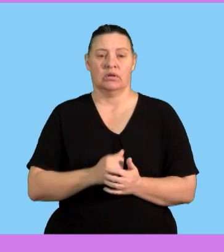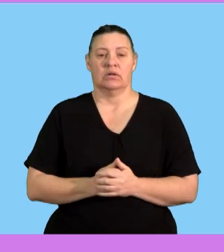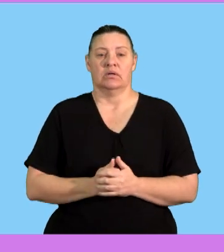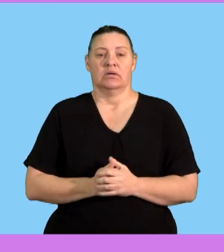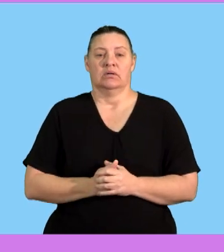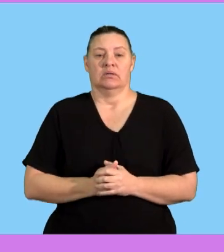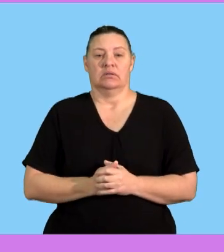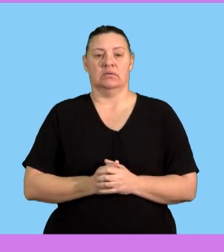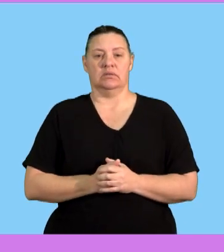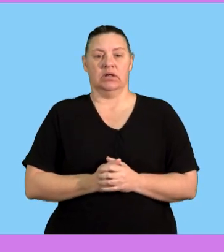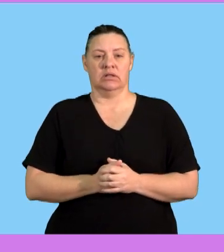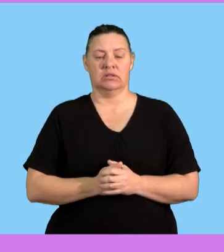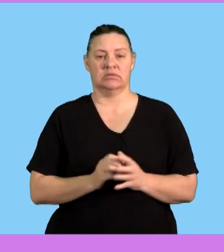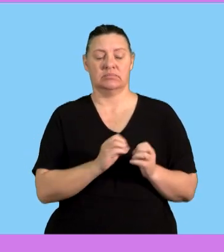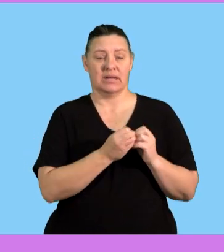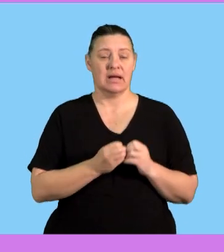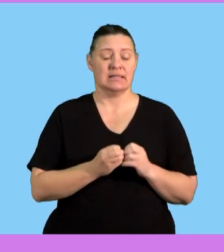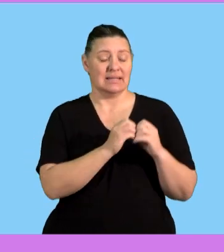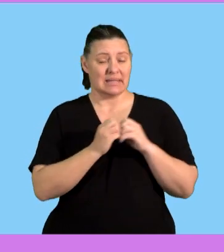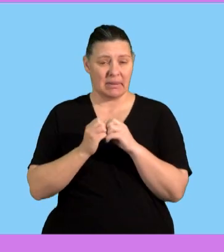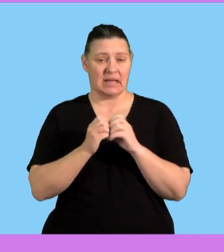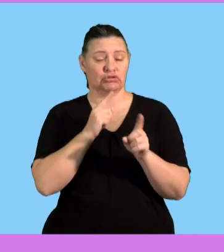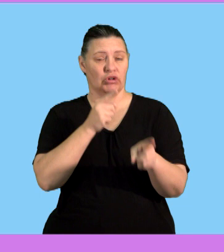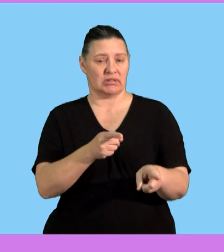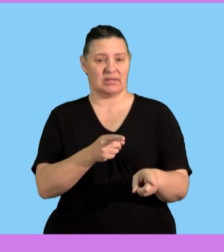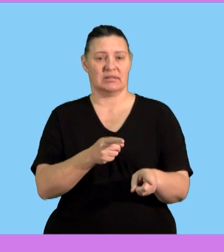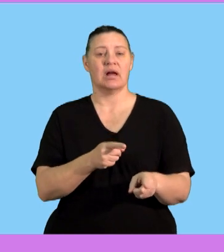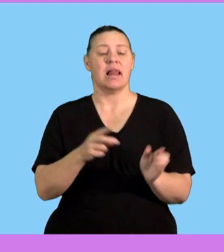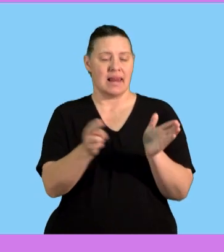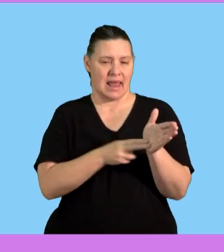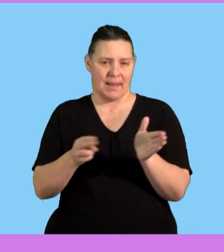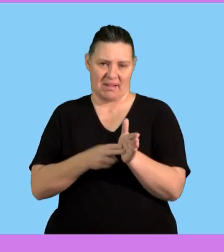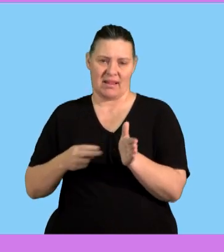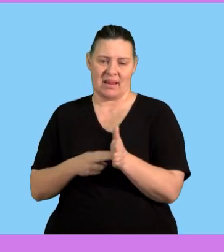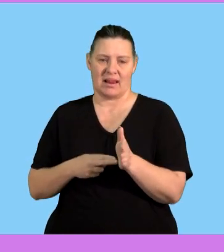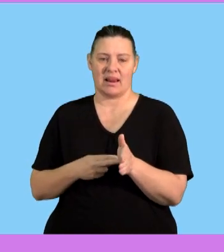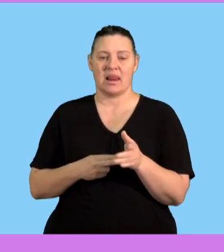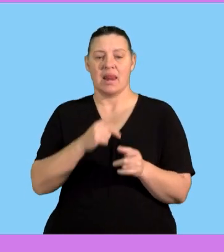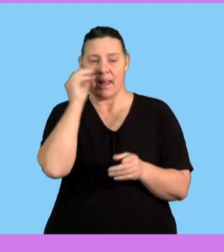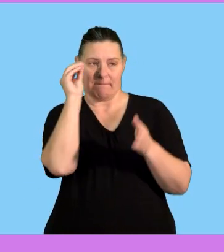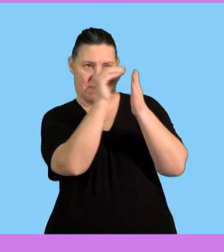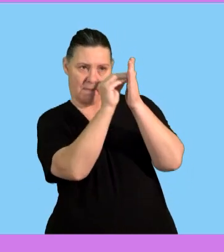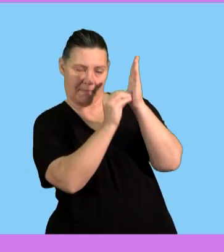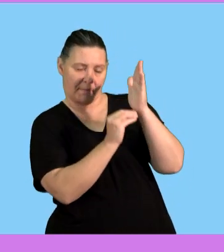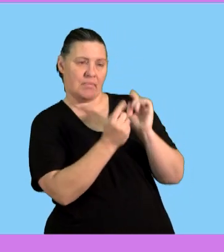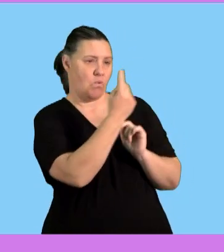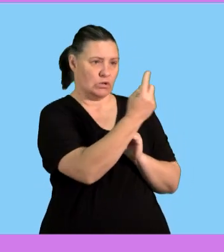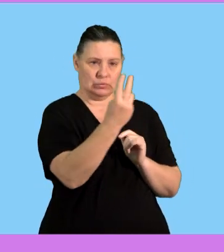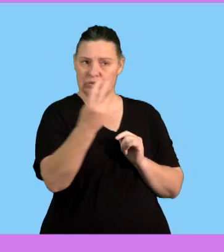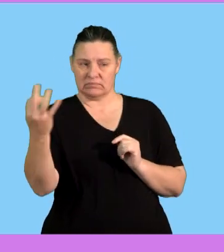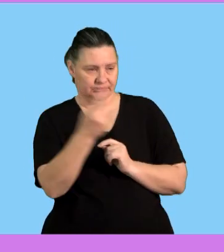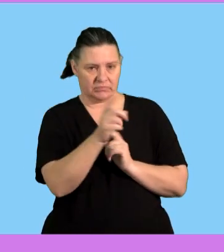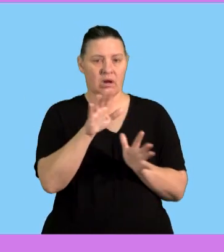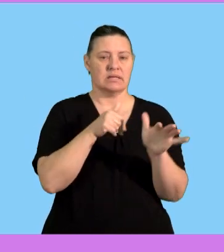indeed true. So an assembly instruction is definitely labeled, annotated images that